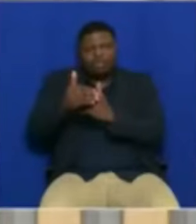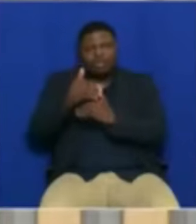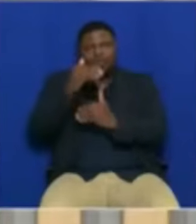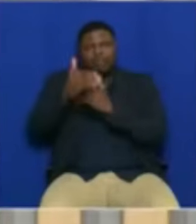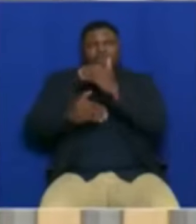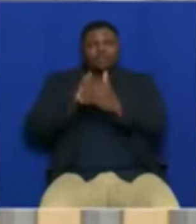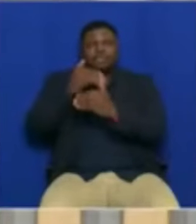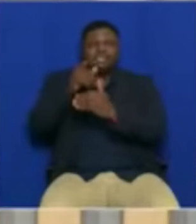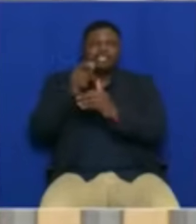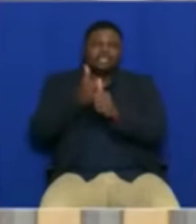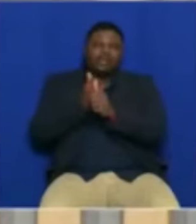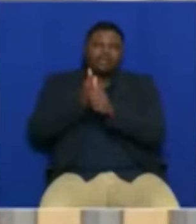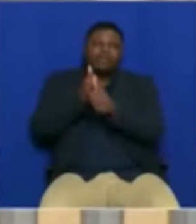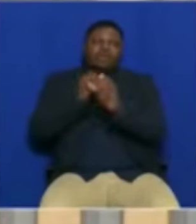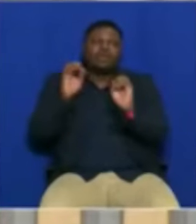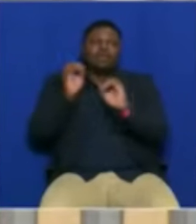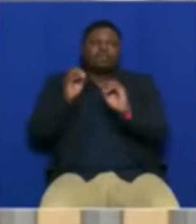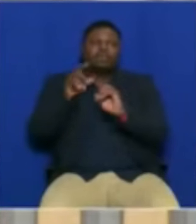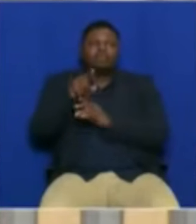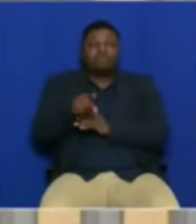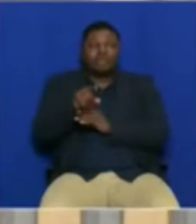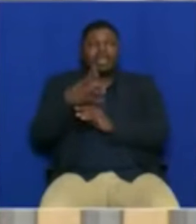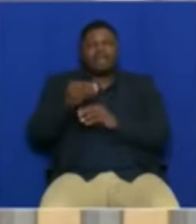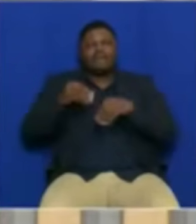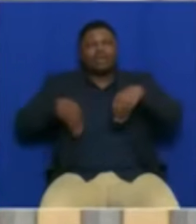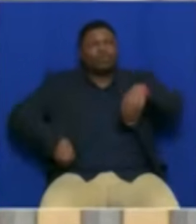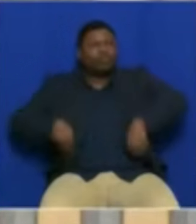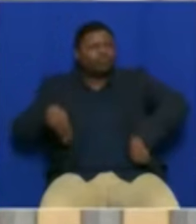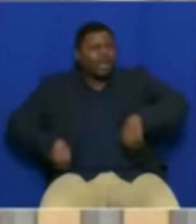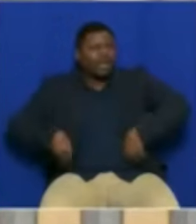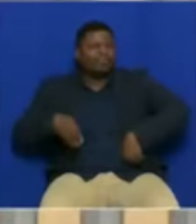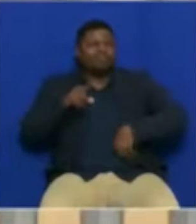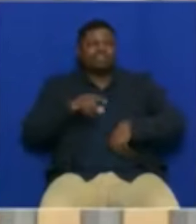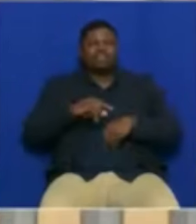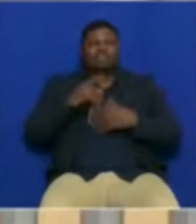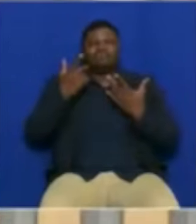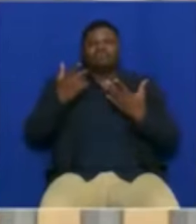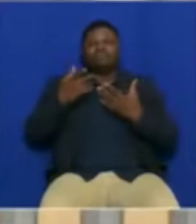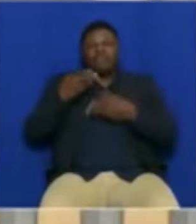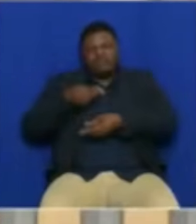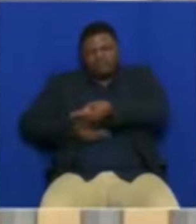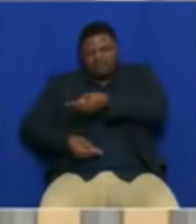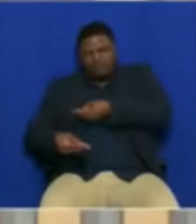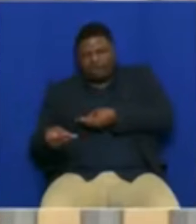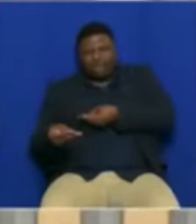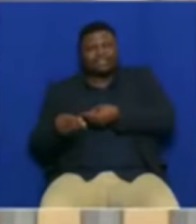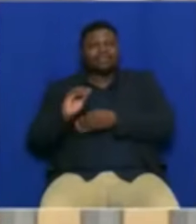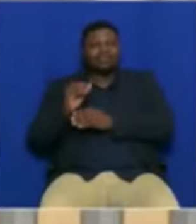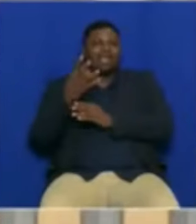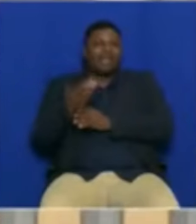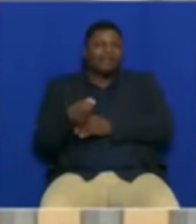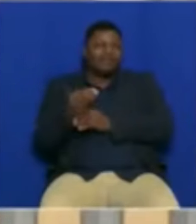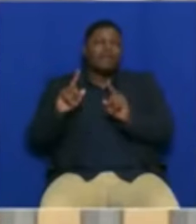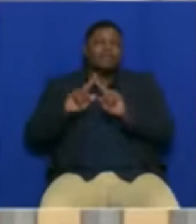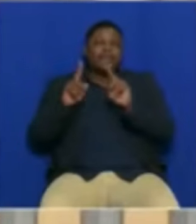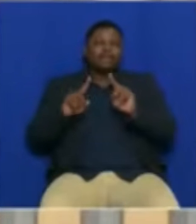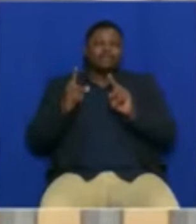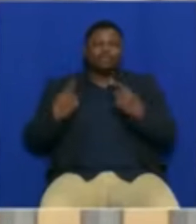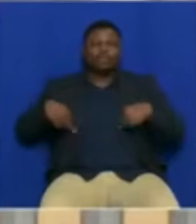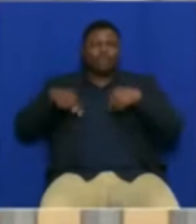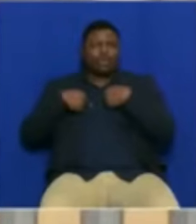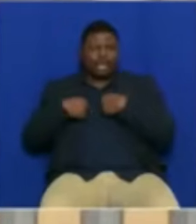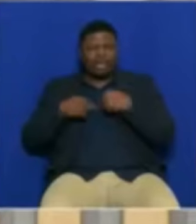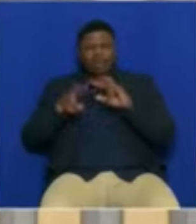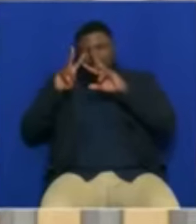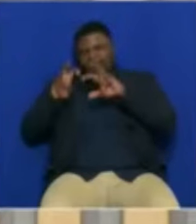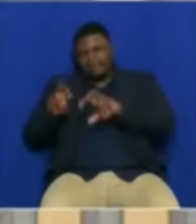corruption, there was fraud, there was misrepresentation. We will investigate that too as well. Whilst we're there, it's in the same